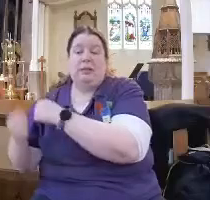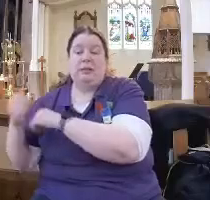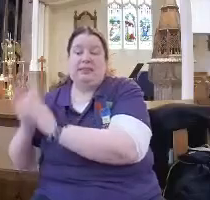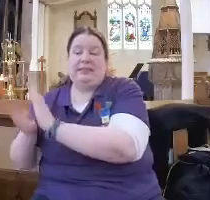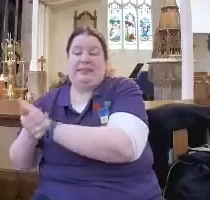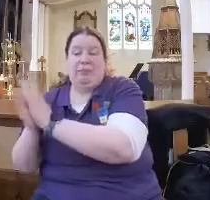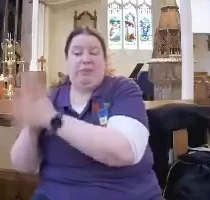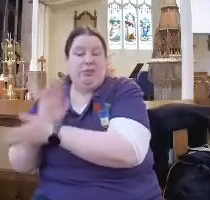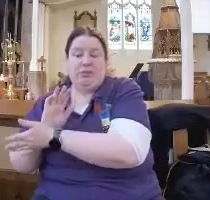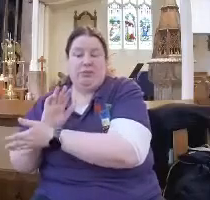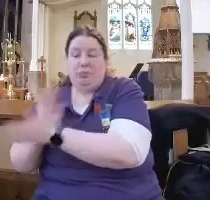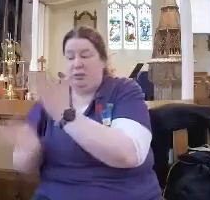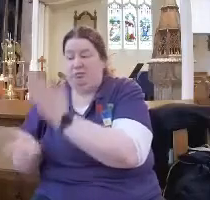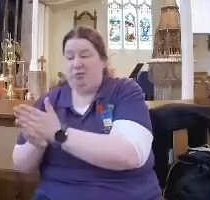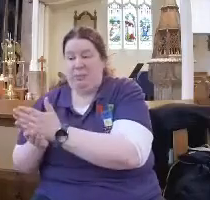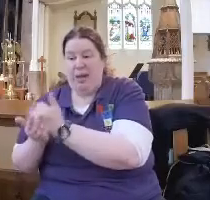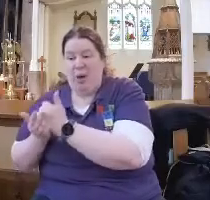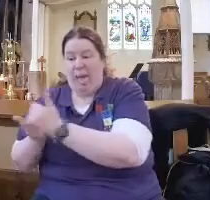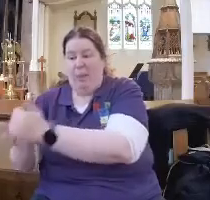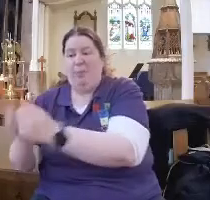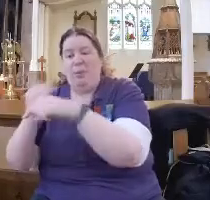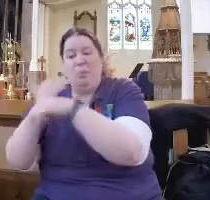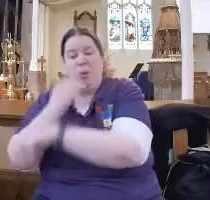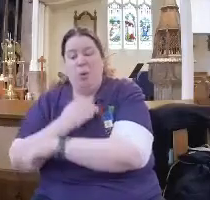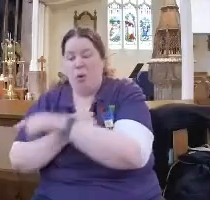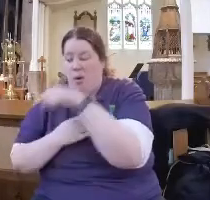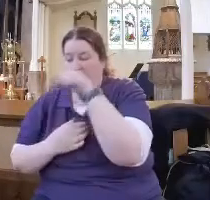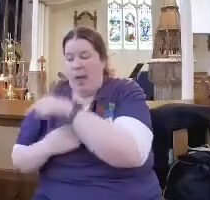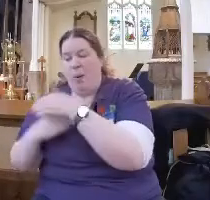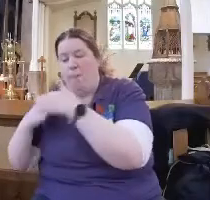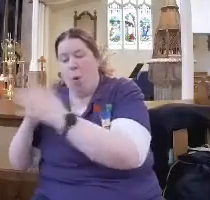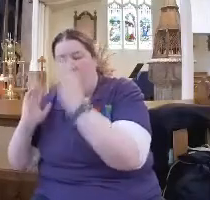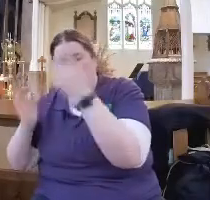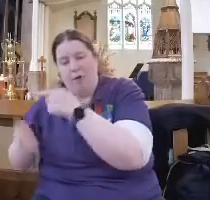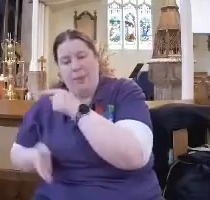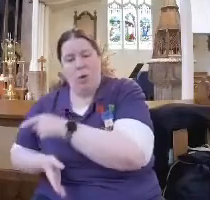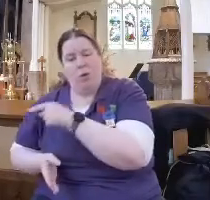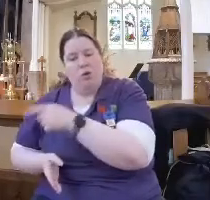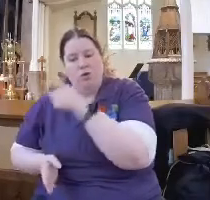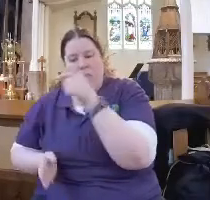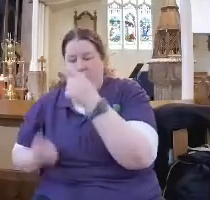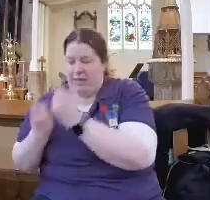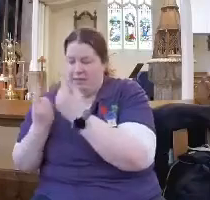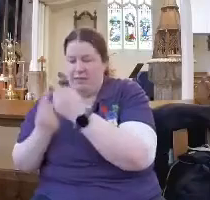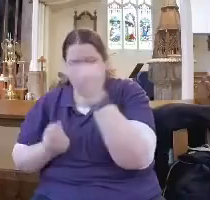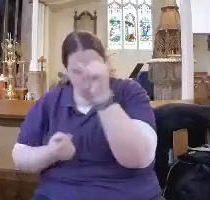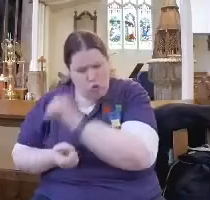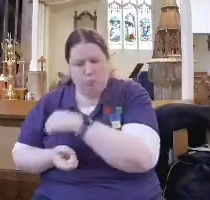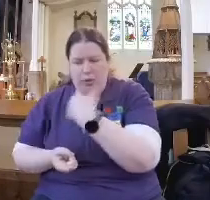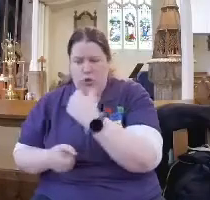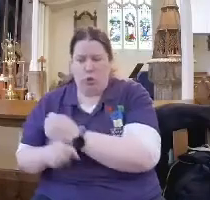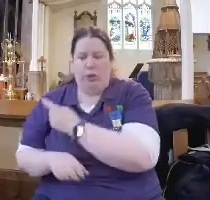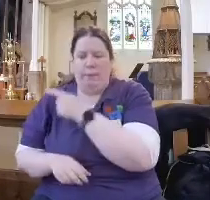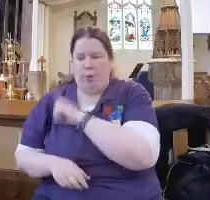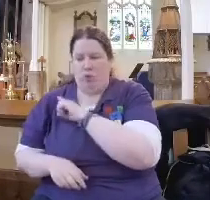And they weren't about helping the poor or whatever. They were concerned about doing what they should and following this routine,